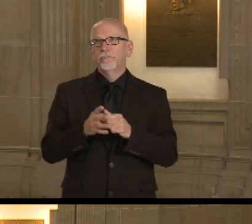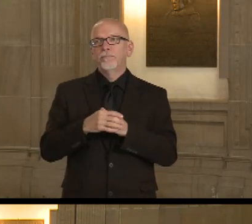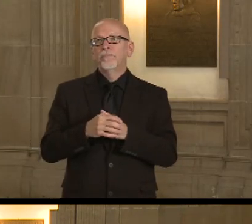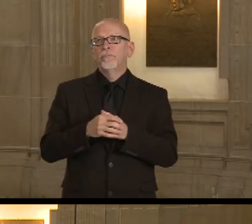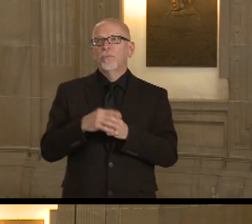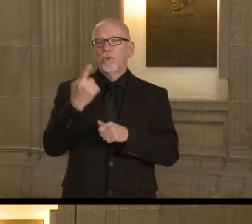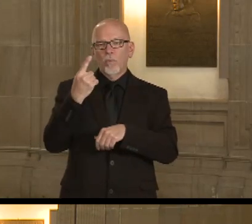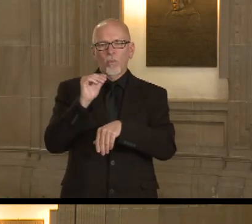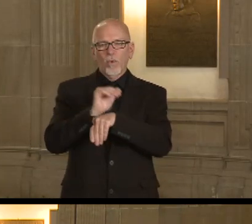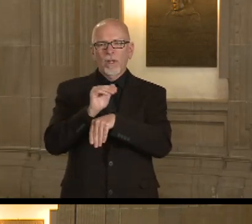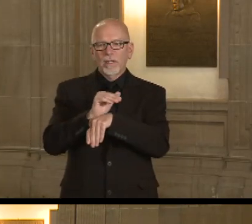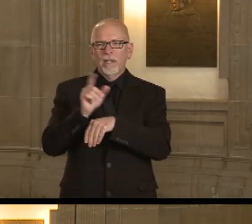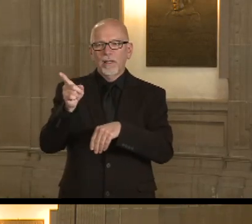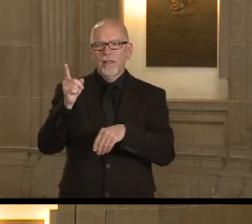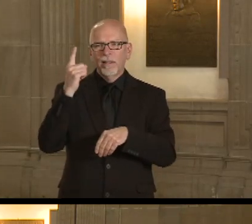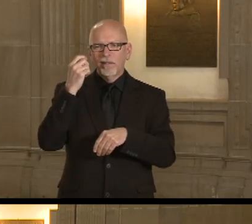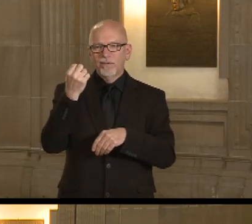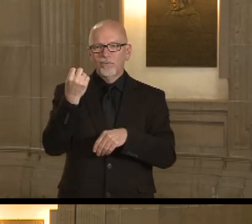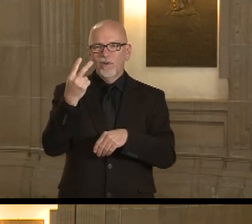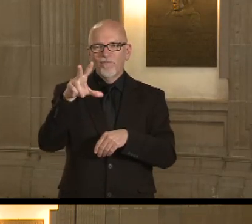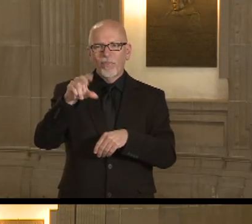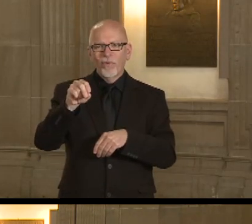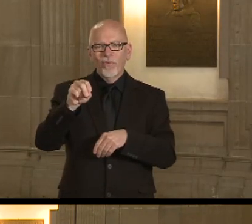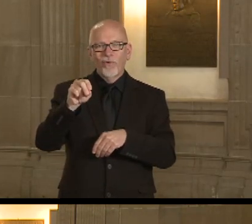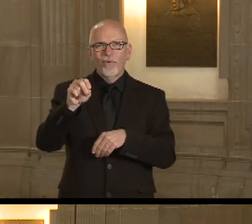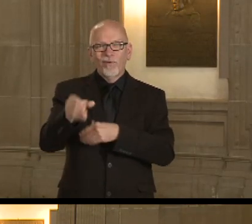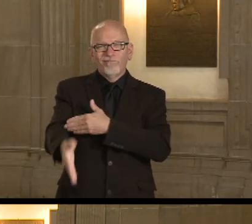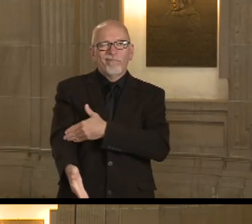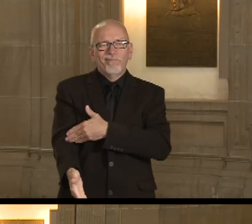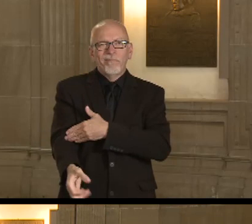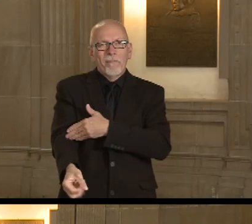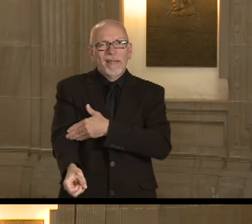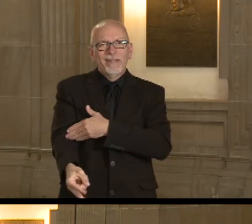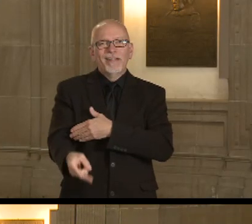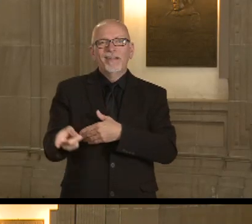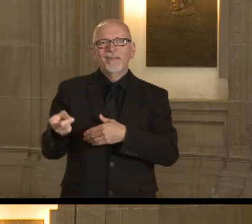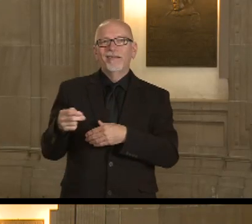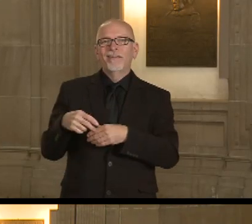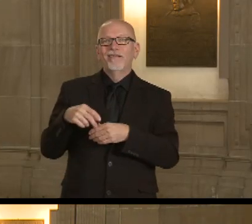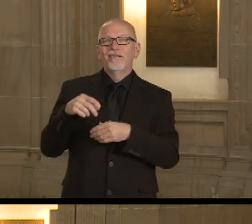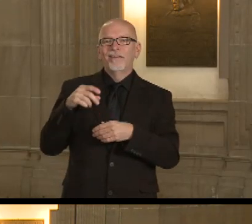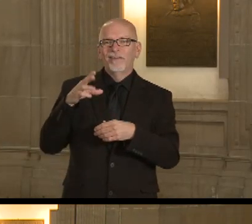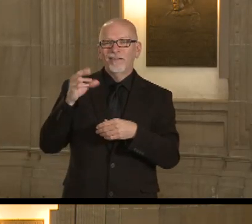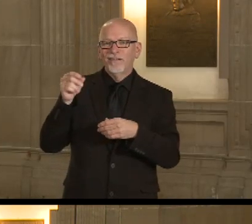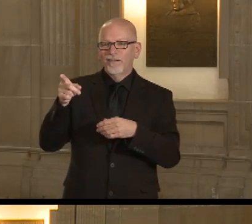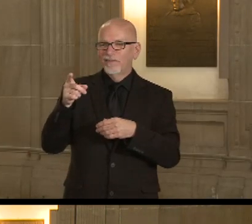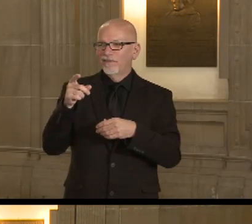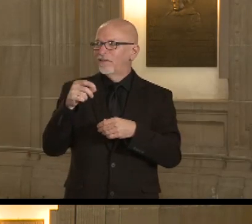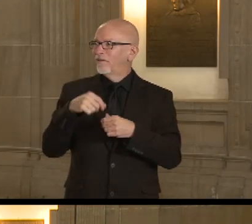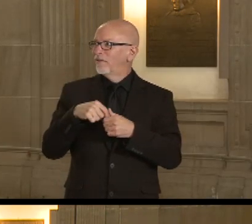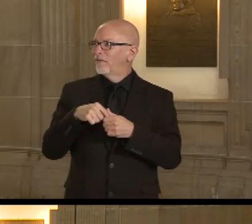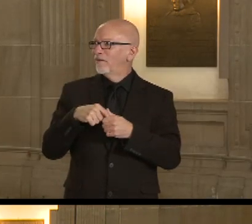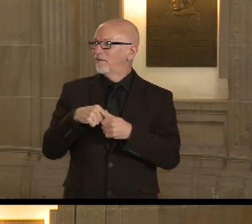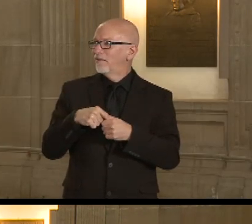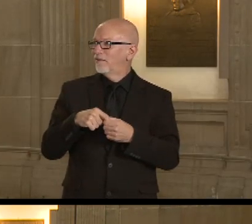one night I talked to you at 12:30 a.m. and you were off to a meeting at 2:49 a.m.